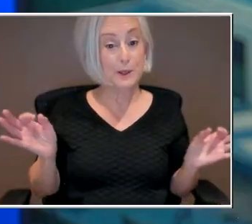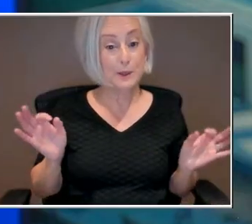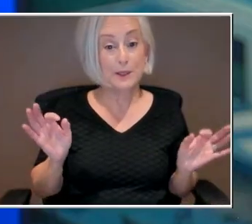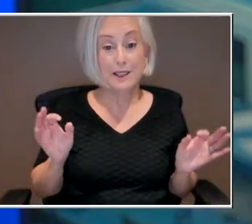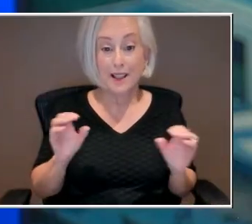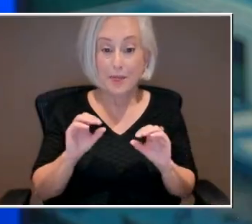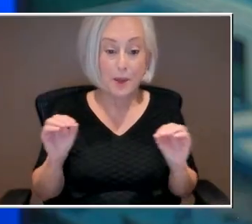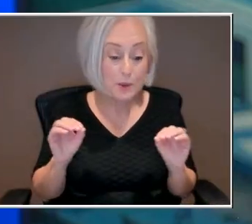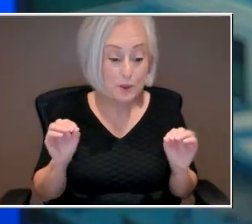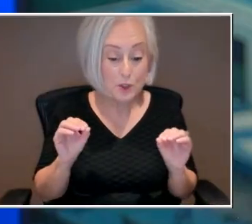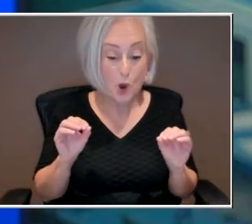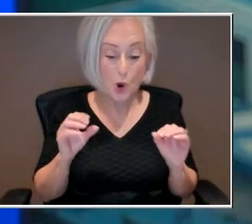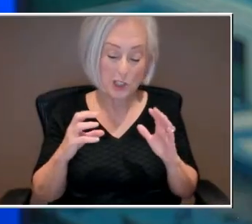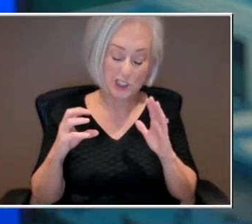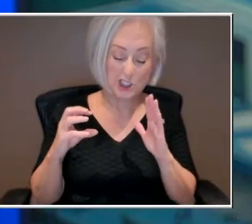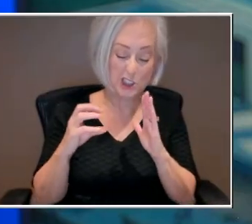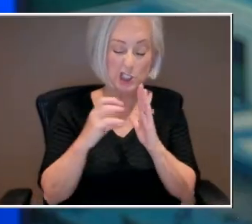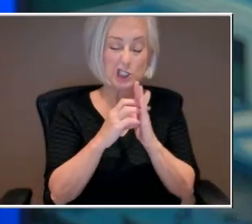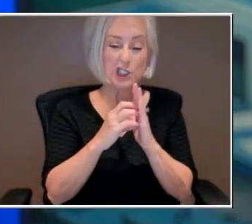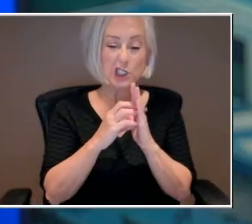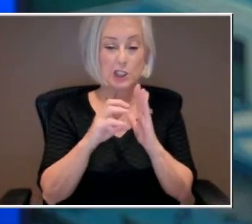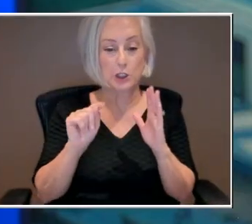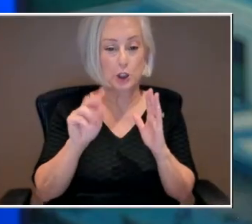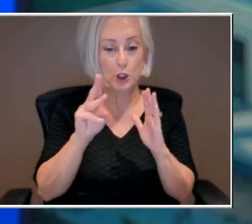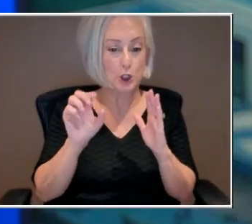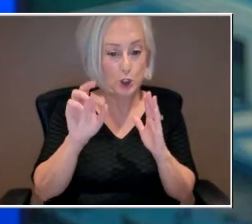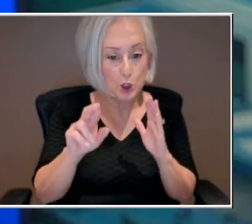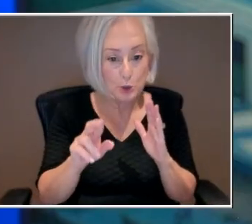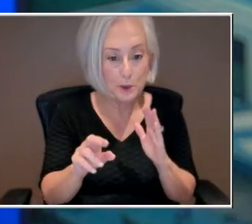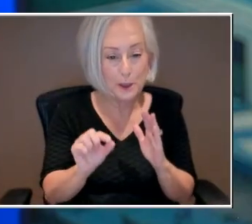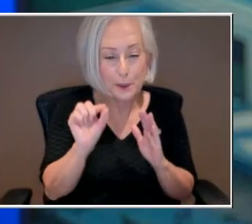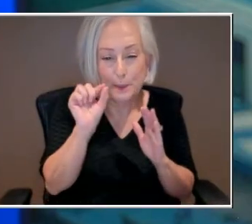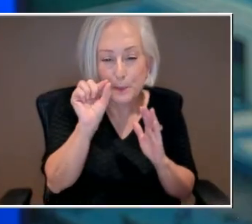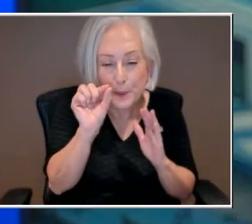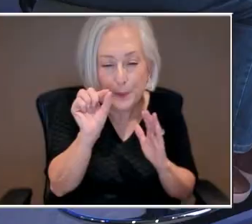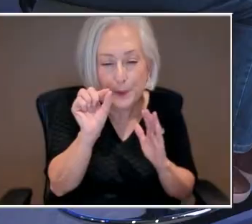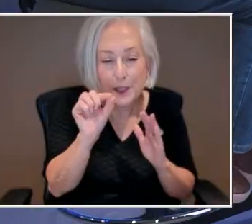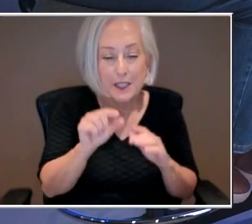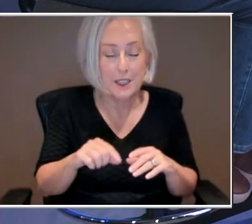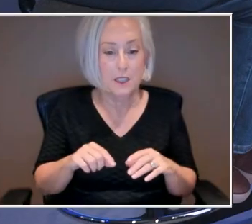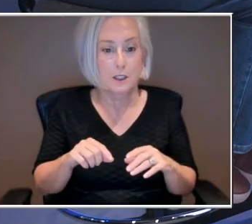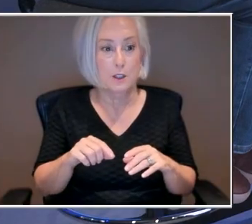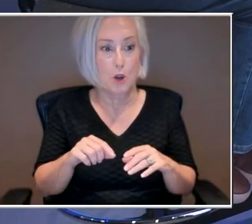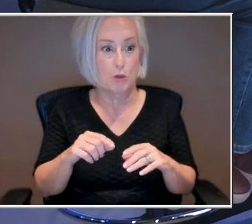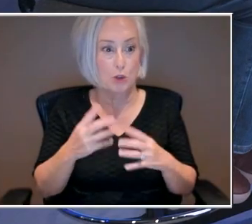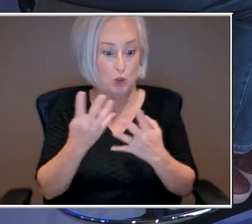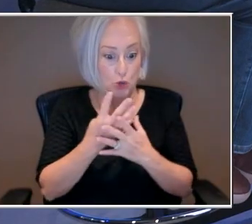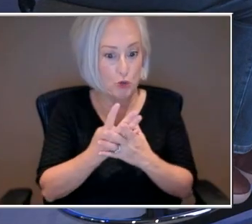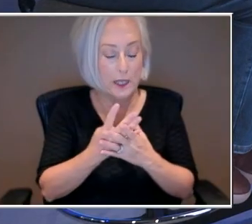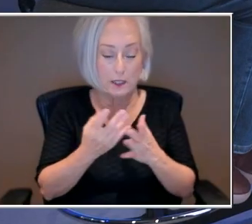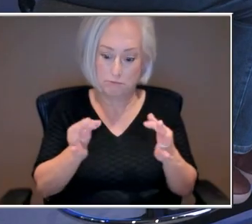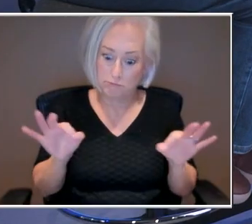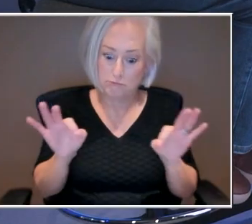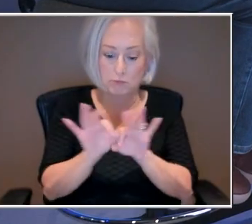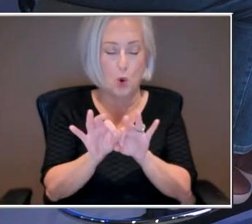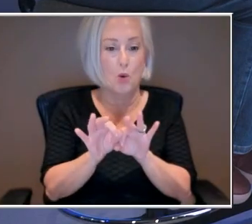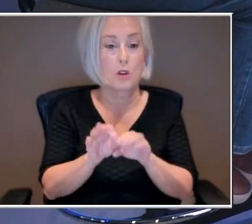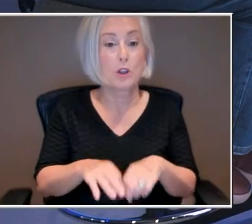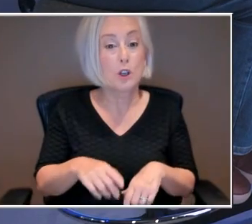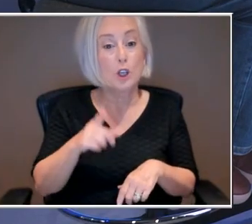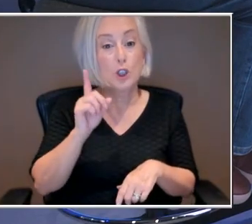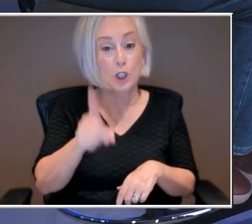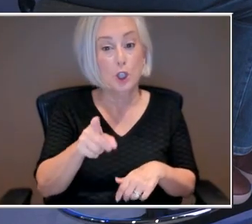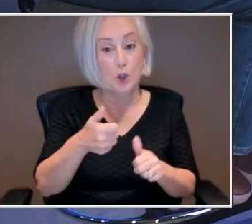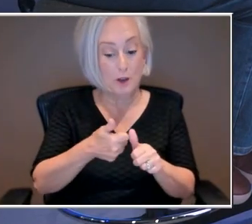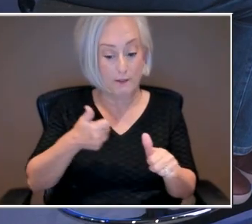big tumor. And so screening was critical. So she could have held off the family history component, the